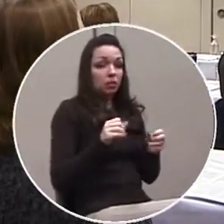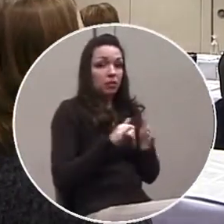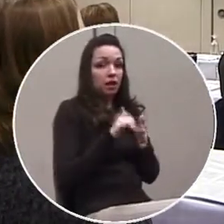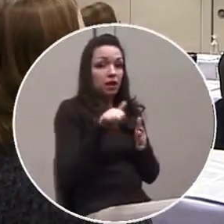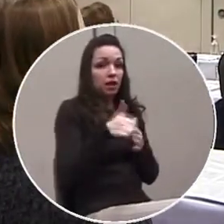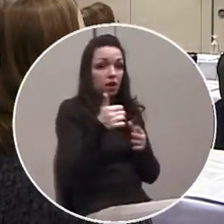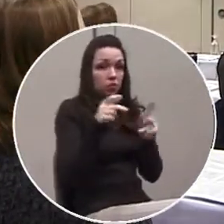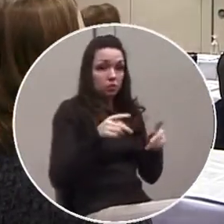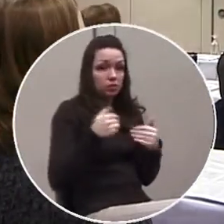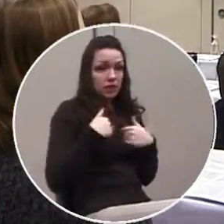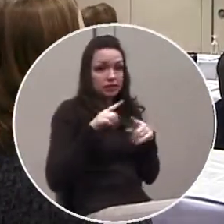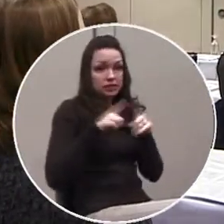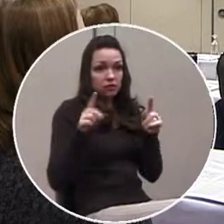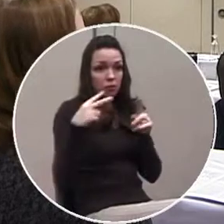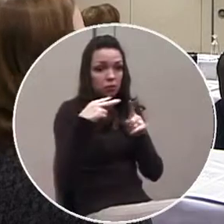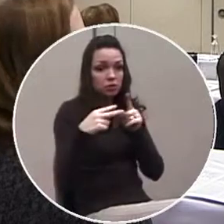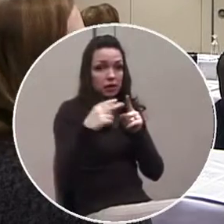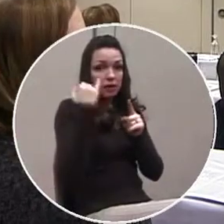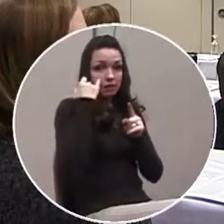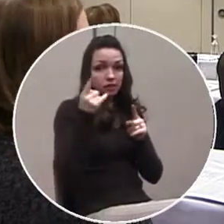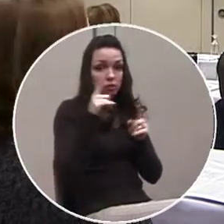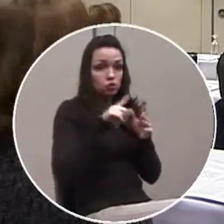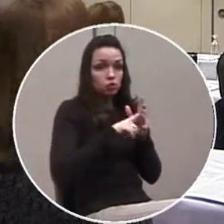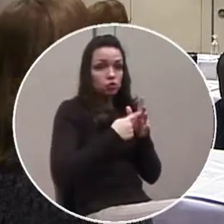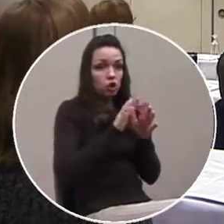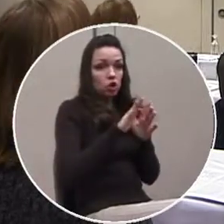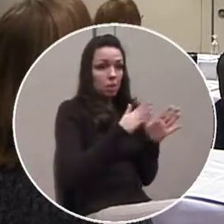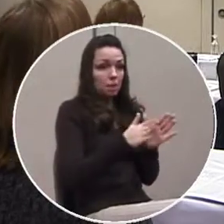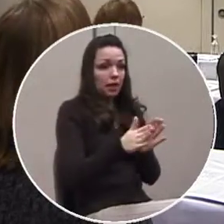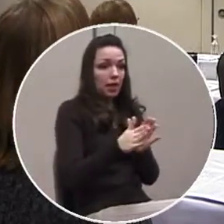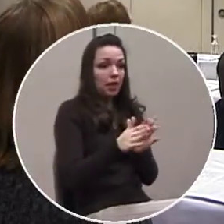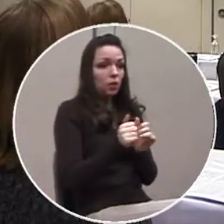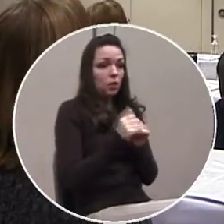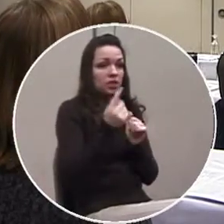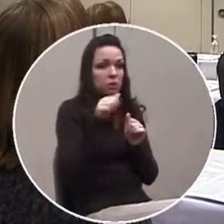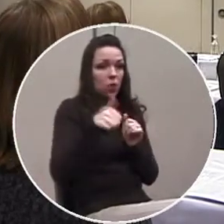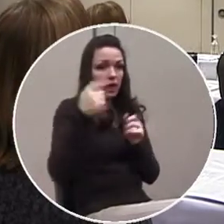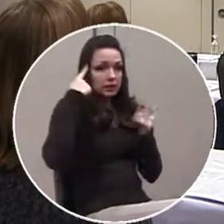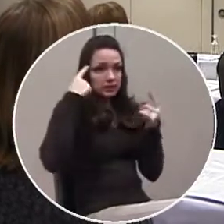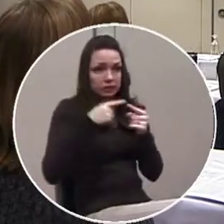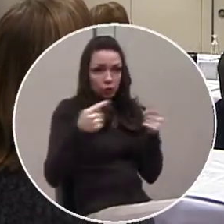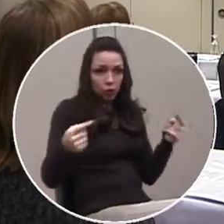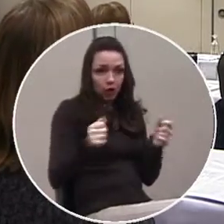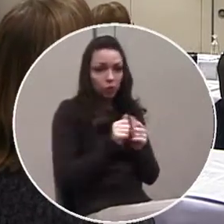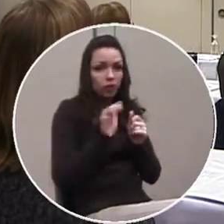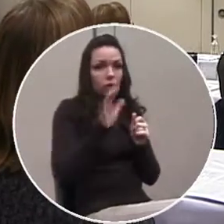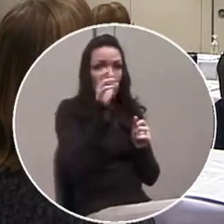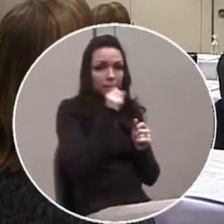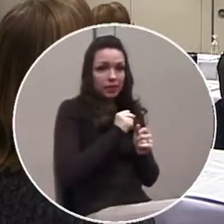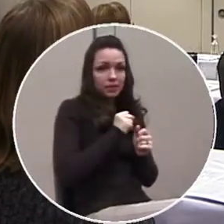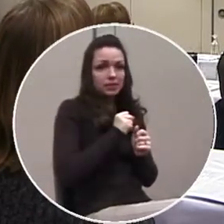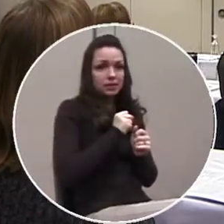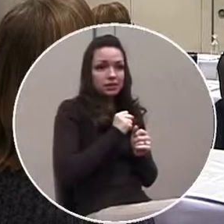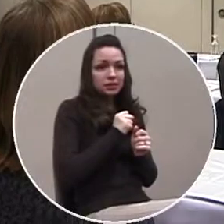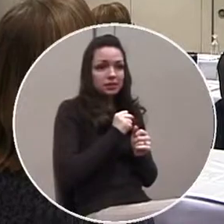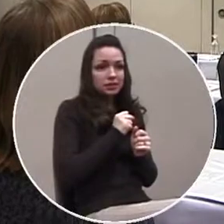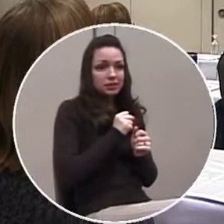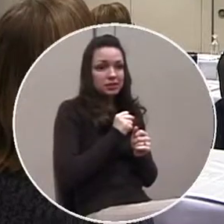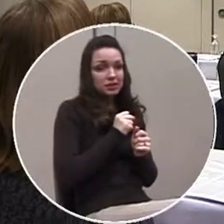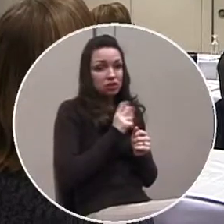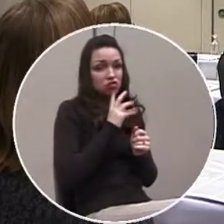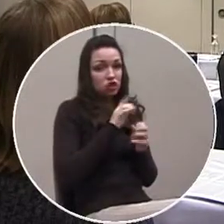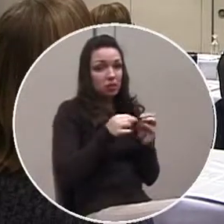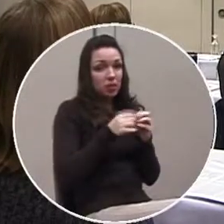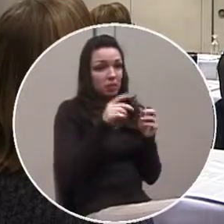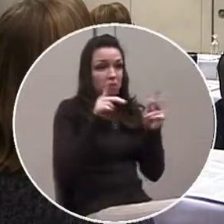has a different perspective, and if you start your plan with somebody else disagreeing with your hypothesis, you're talking about the